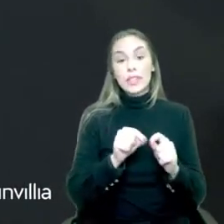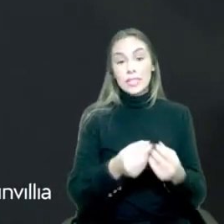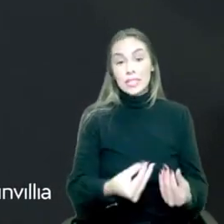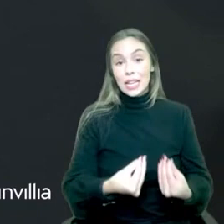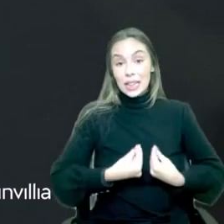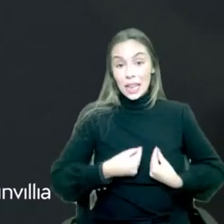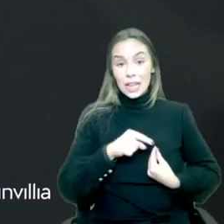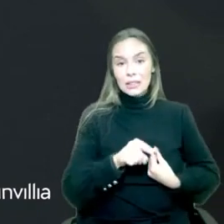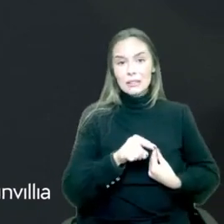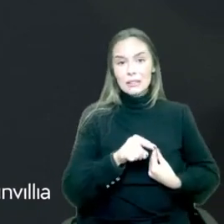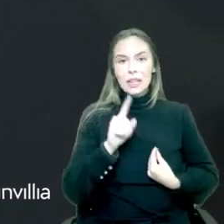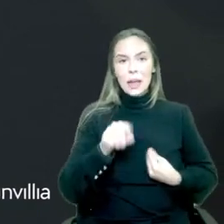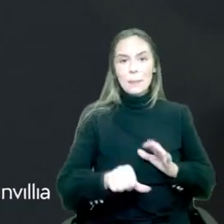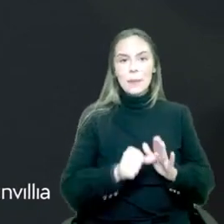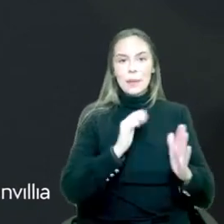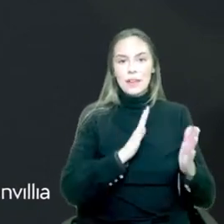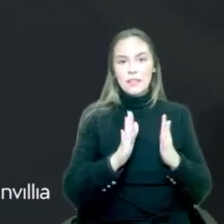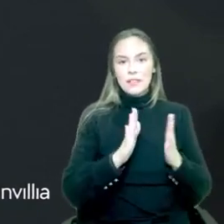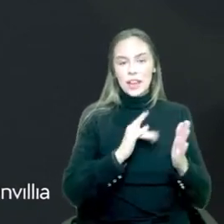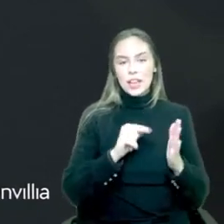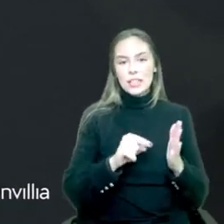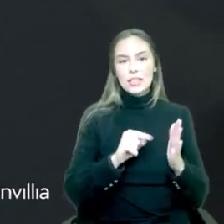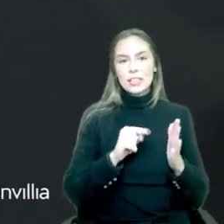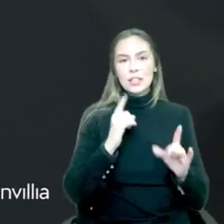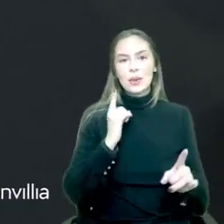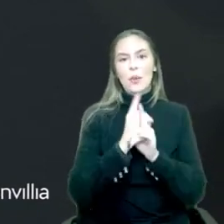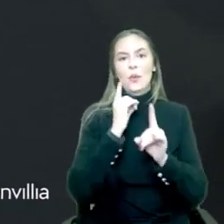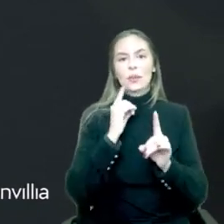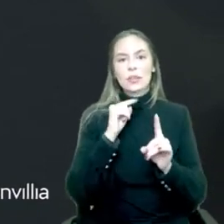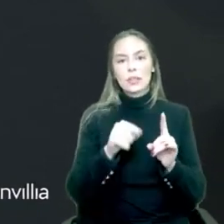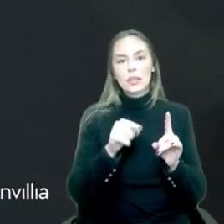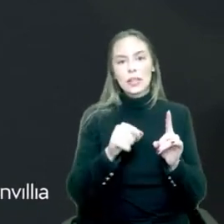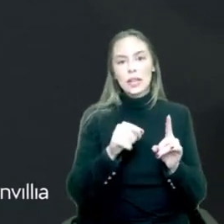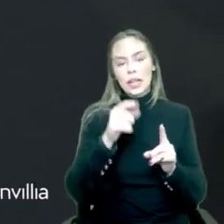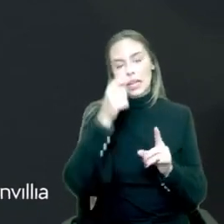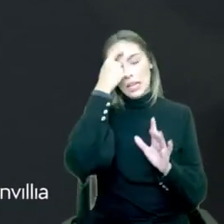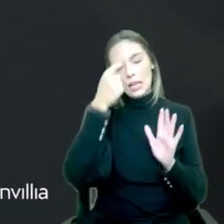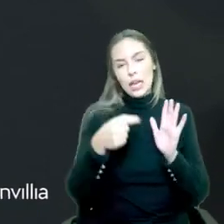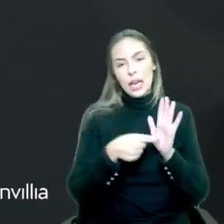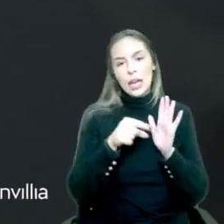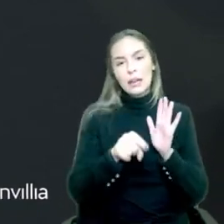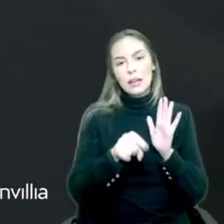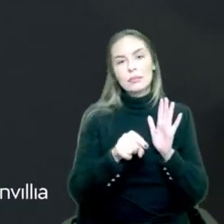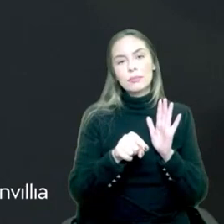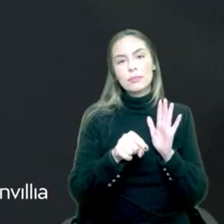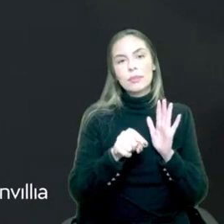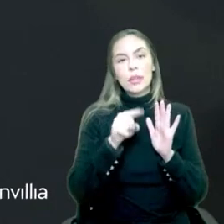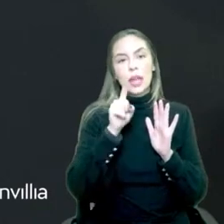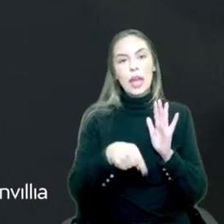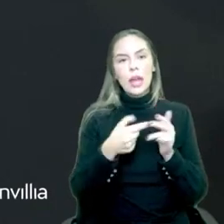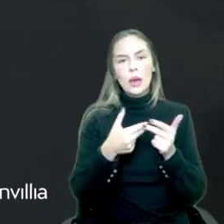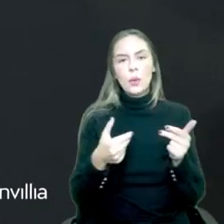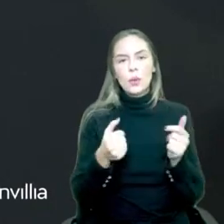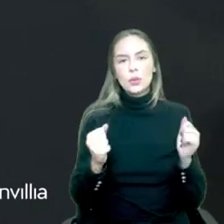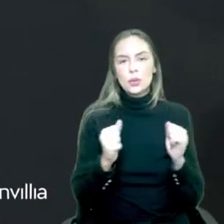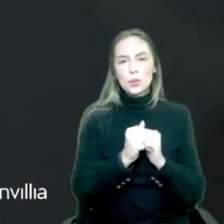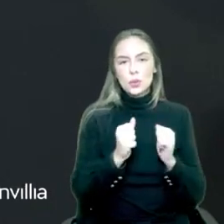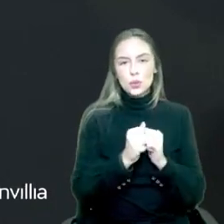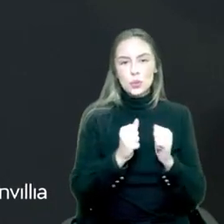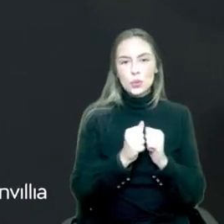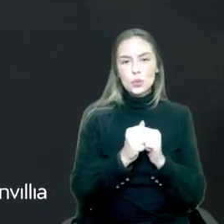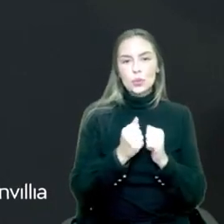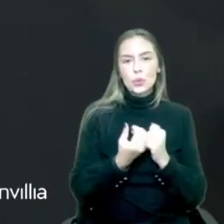of the discovery with AI, and even if we put things together, AI and quantum computing, for